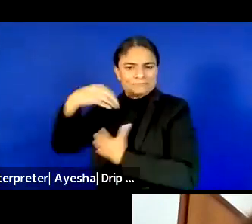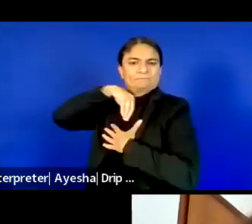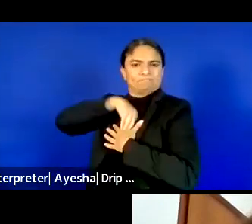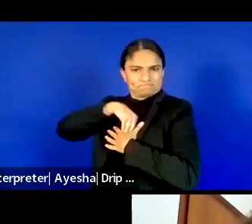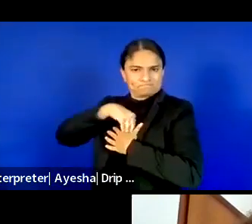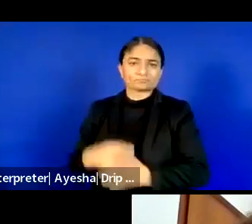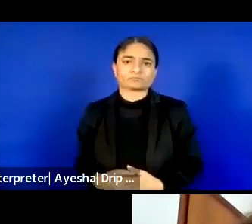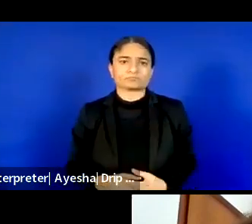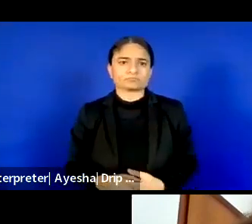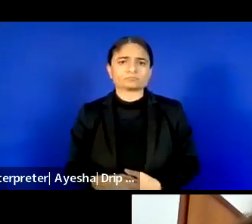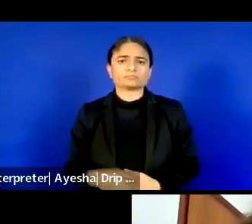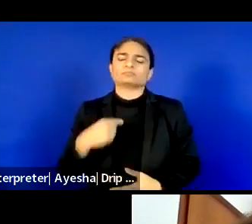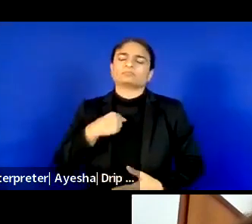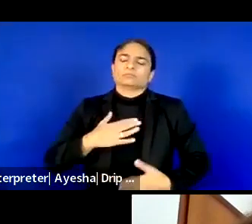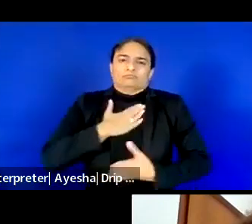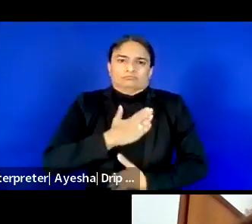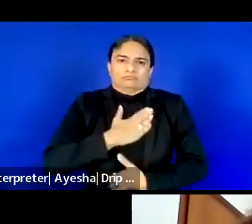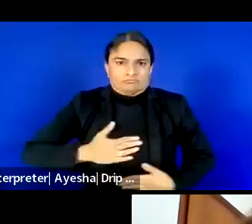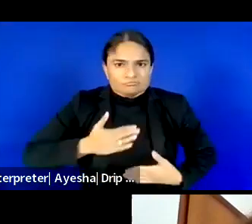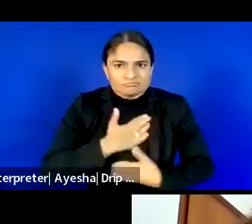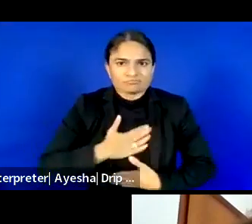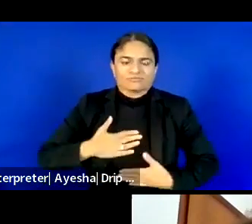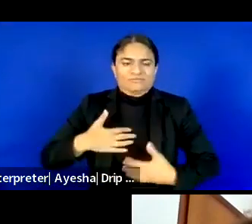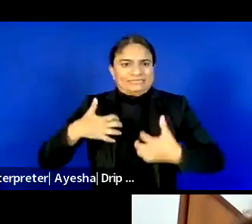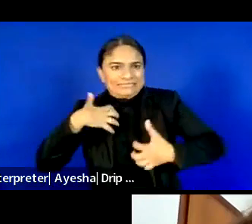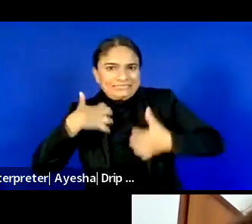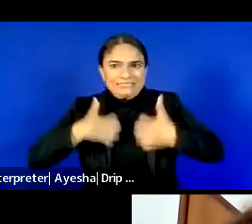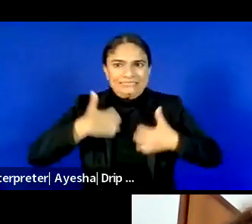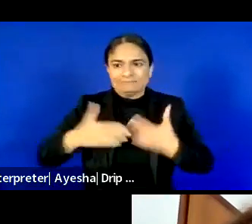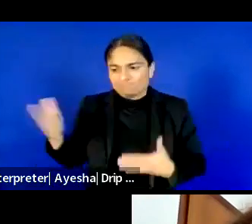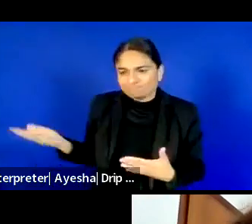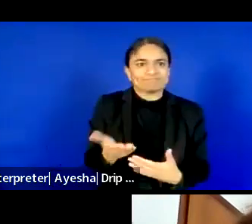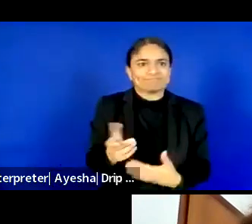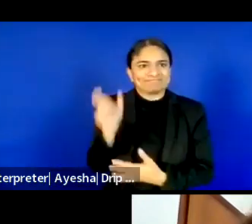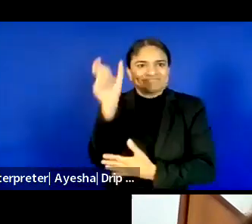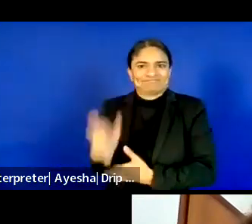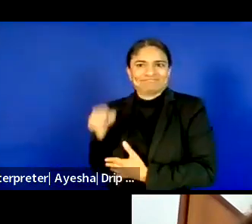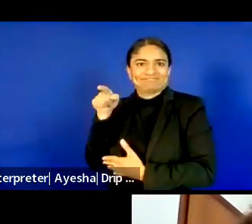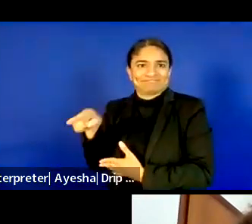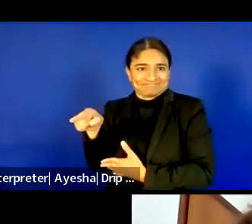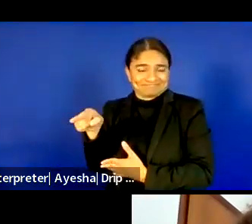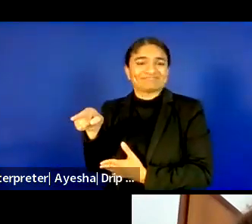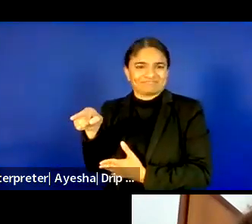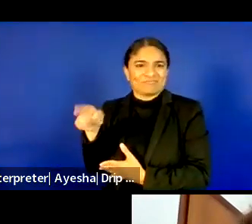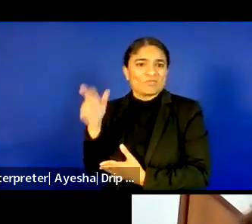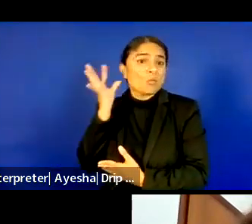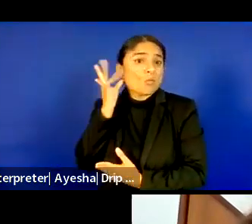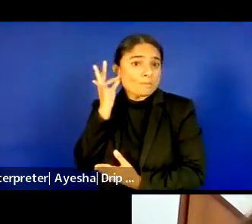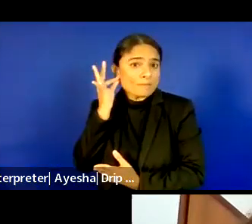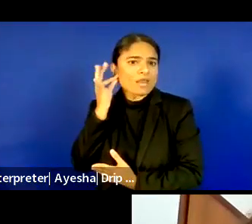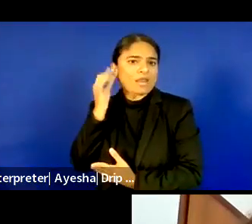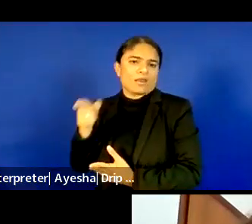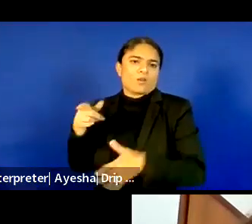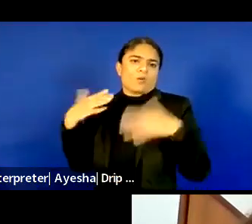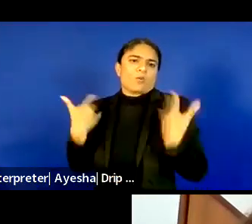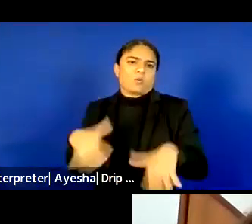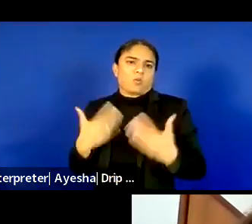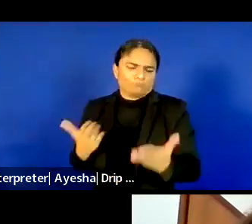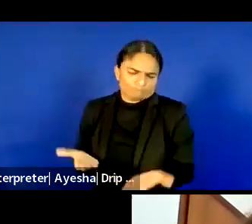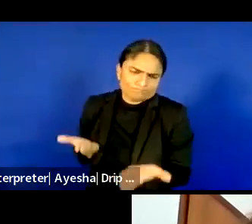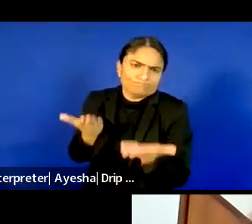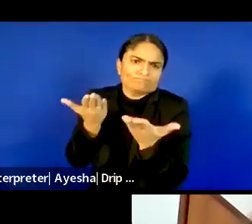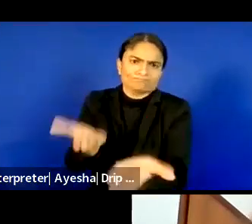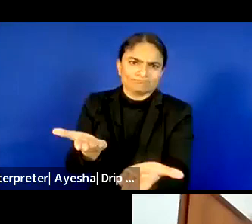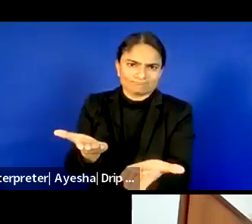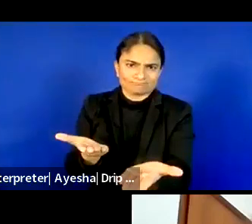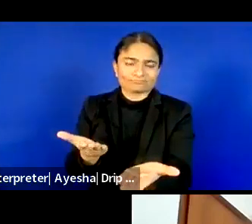the very first group to sign on to the Feminist Accessibility Protocol, and will be speaking to us about how they went about implementing